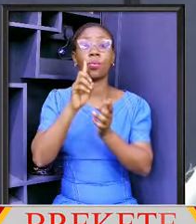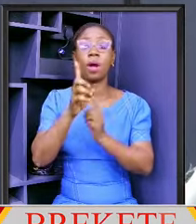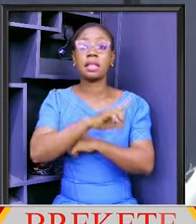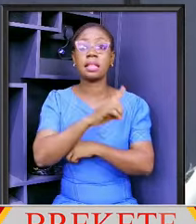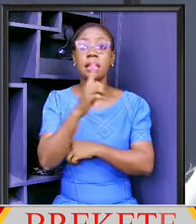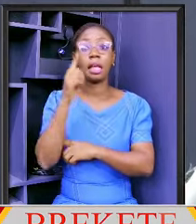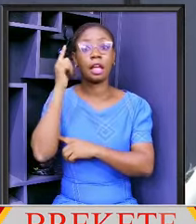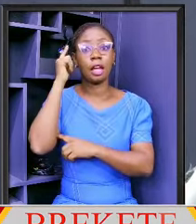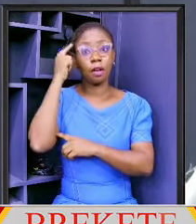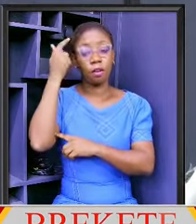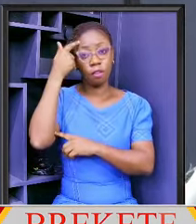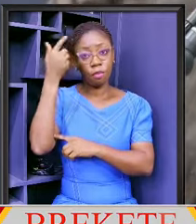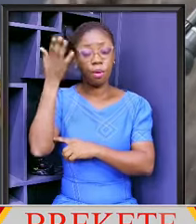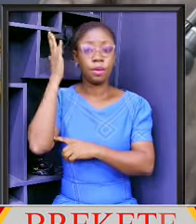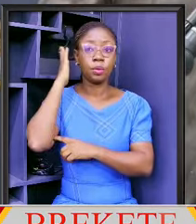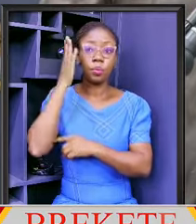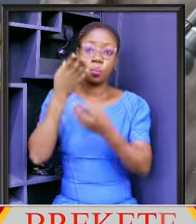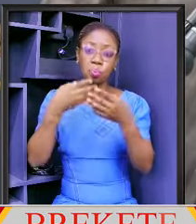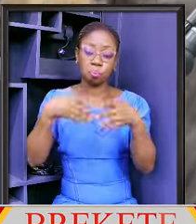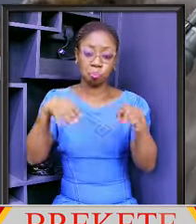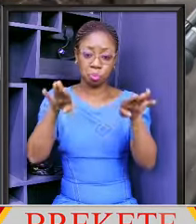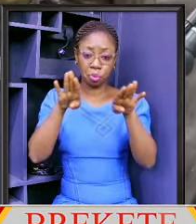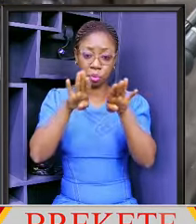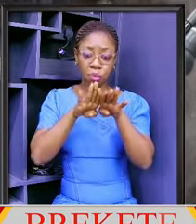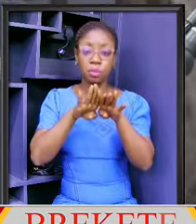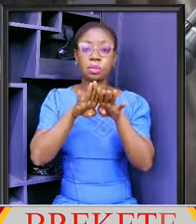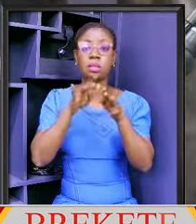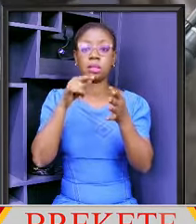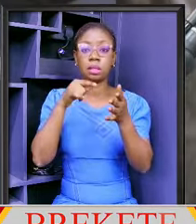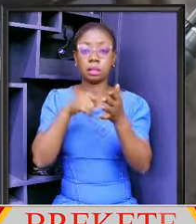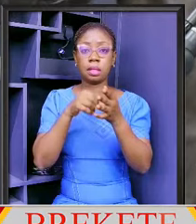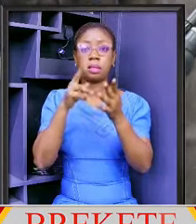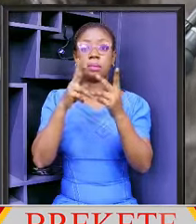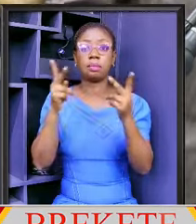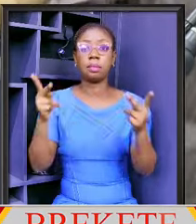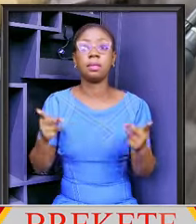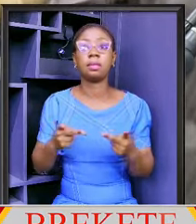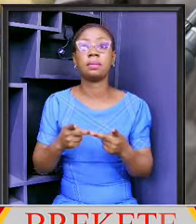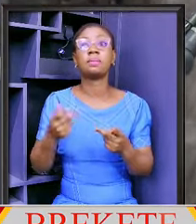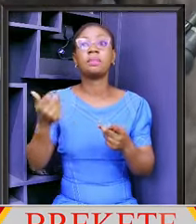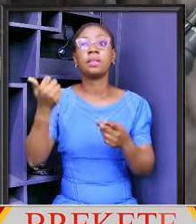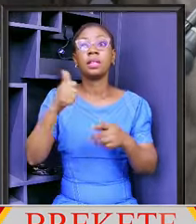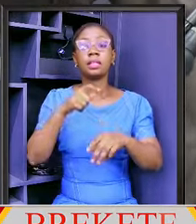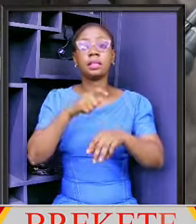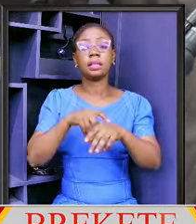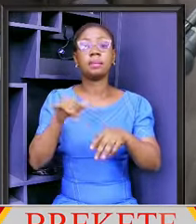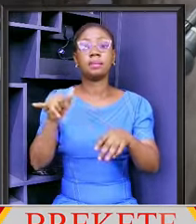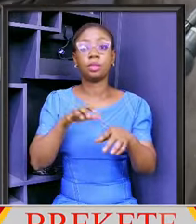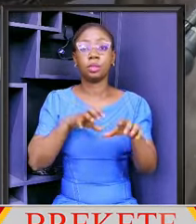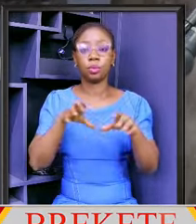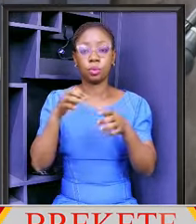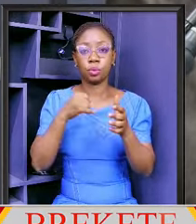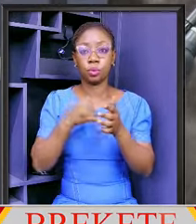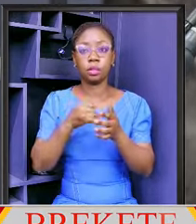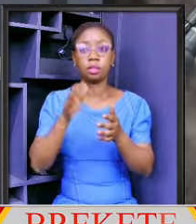this station. I mean, so I'm prepared. Anytime we then do, I'm, you know, go surprise me. Now I make we don't the 10